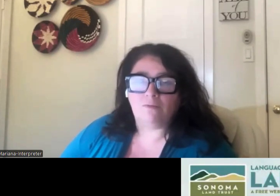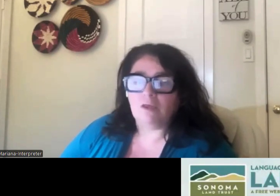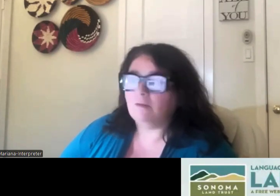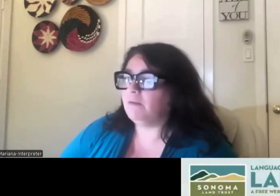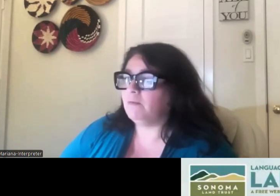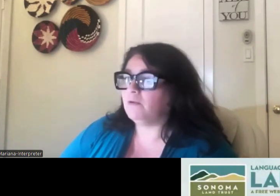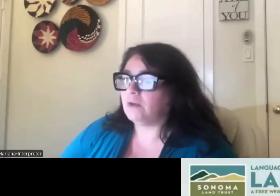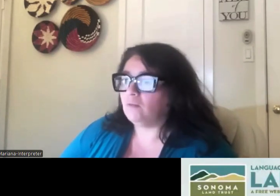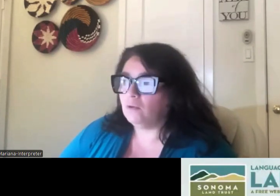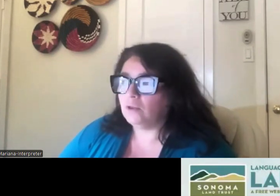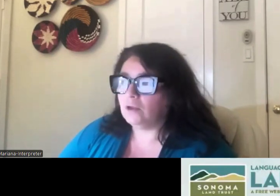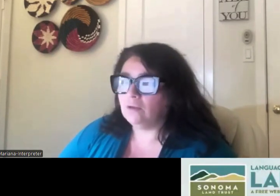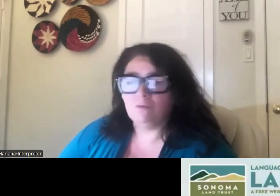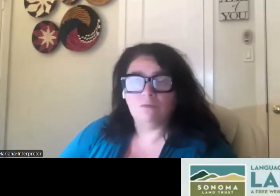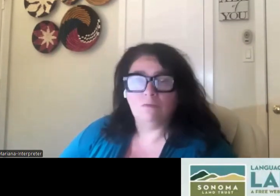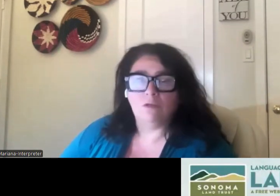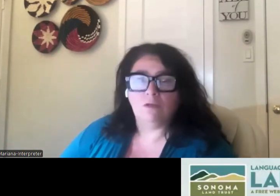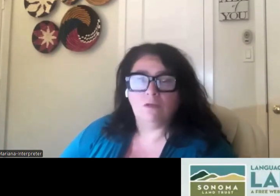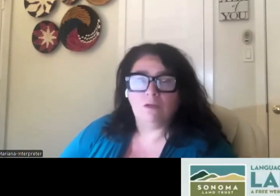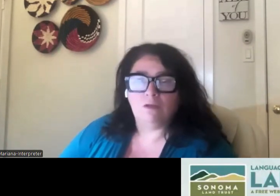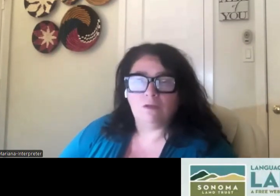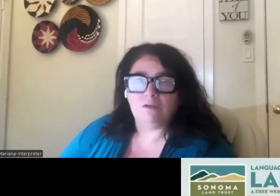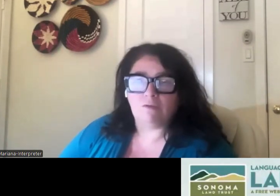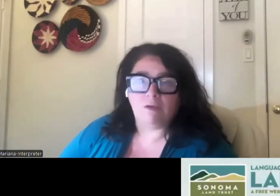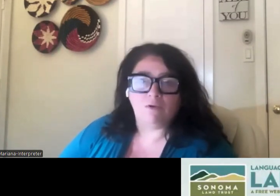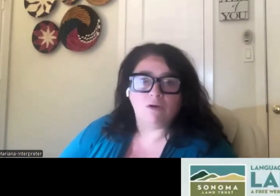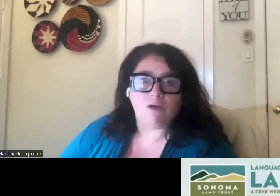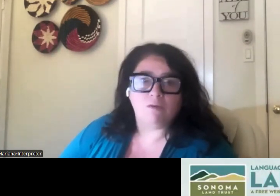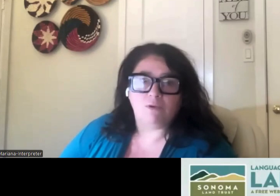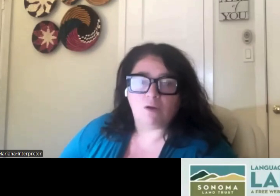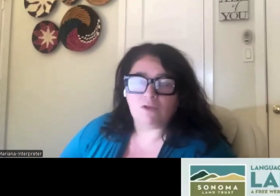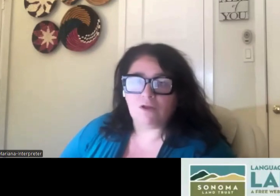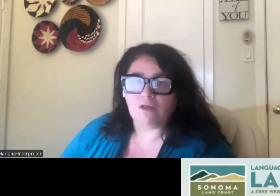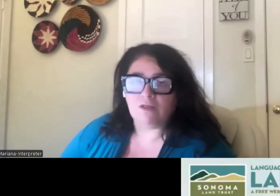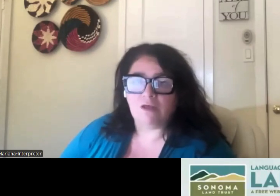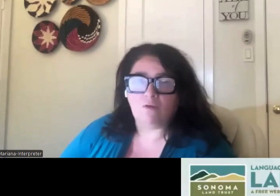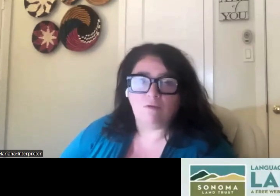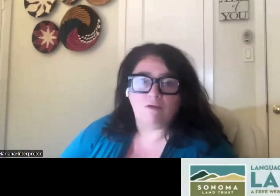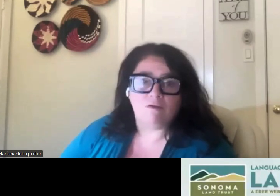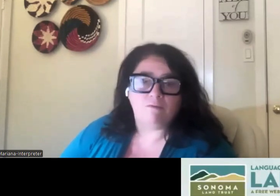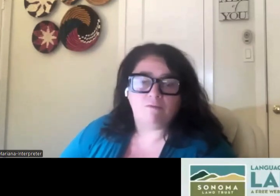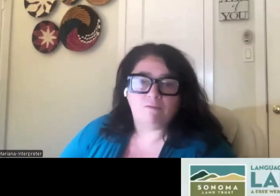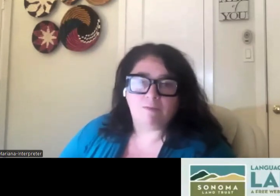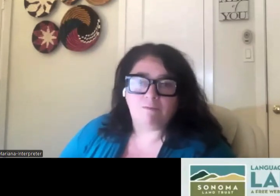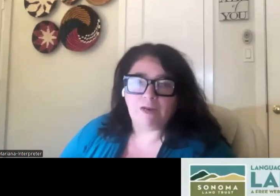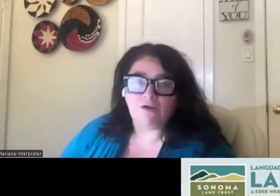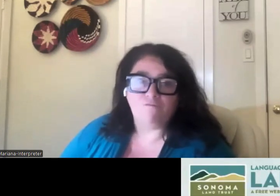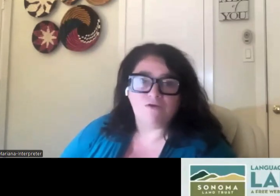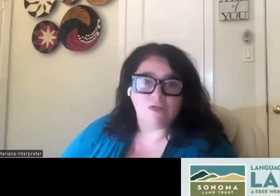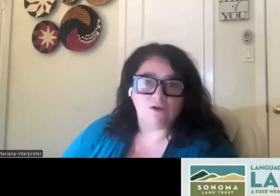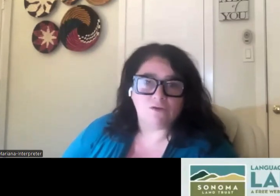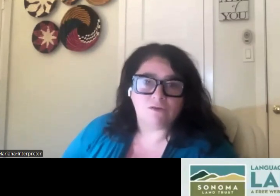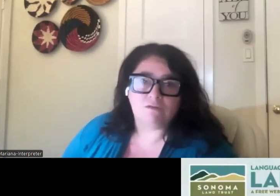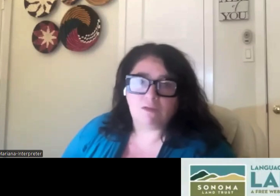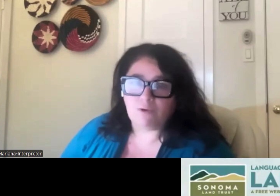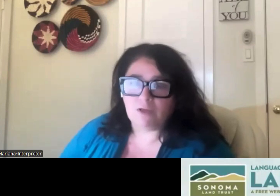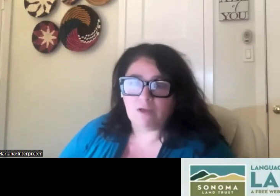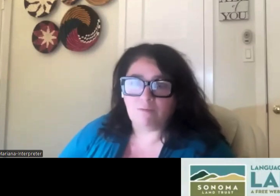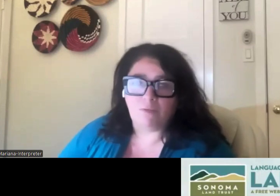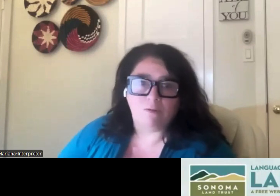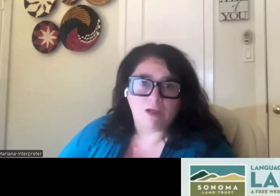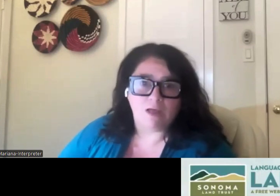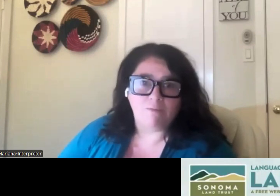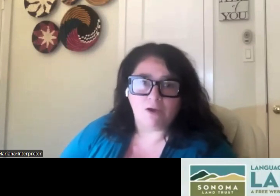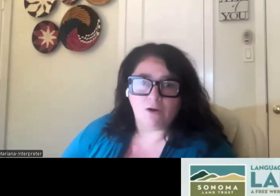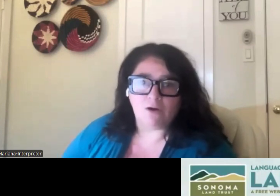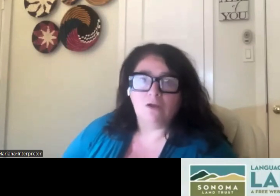where we know these physical hazards, unfortunately, are getting worse due to climate change in many cases. That is just the reality, and that's the dark side of what I was just